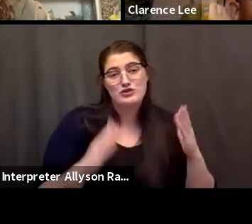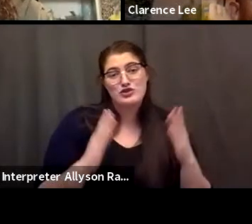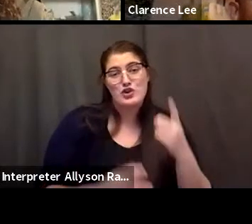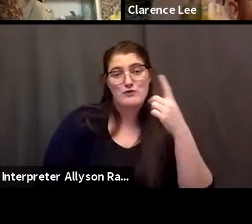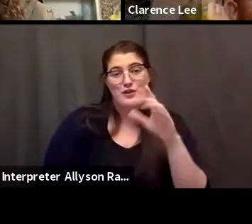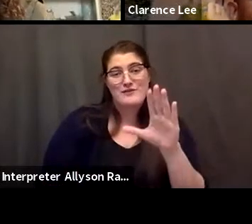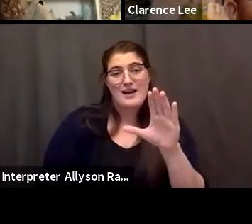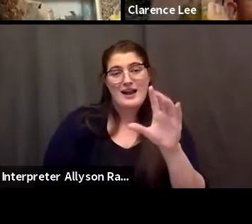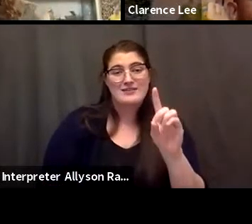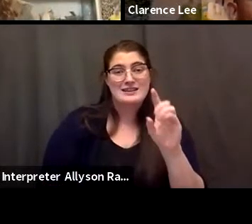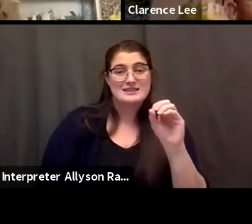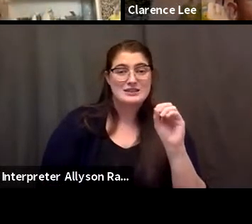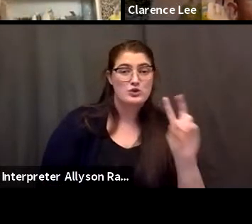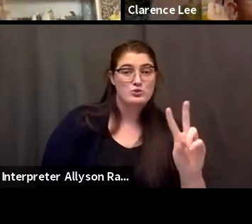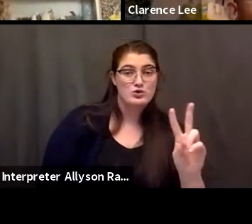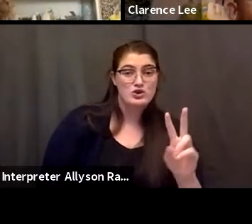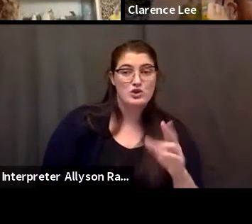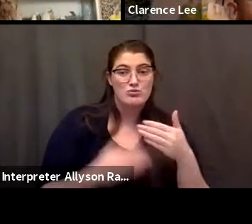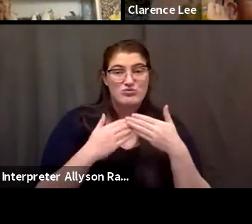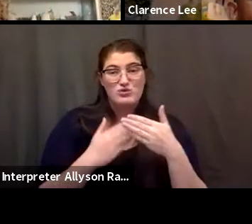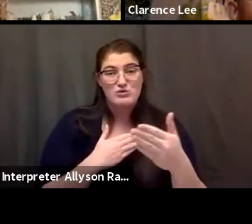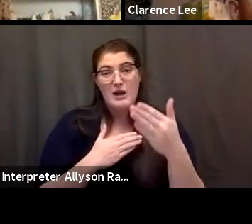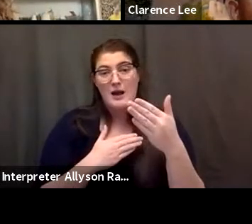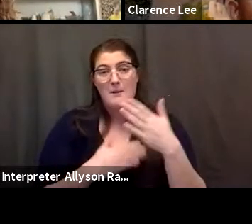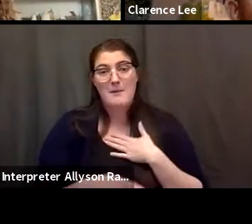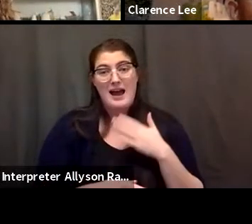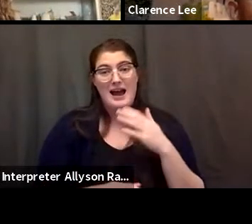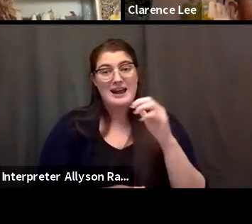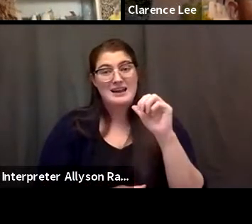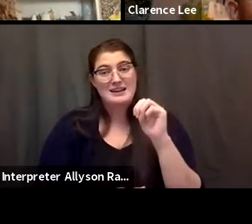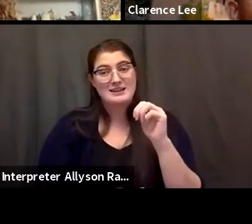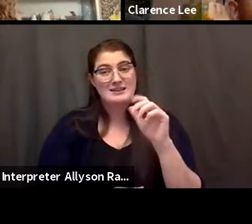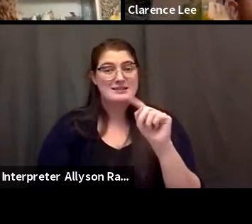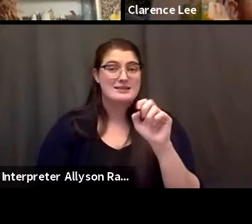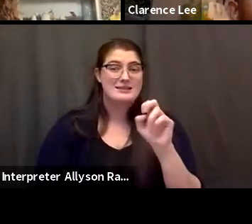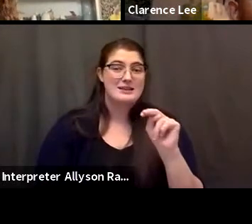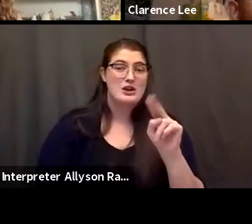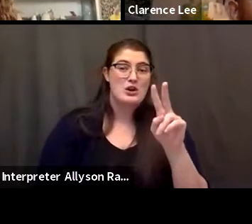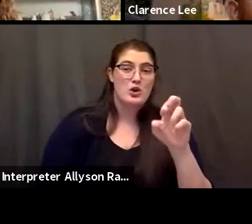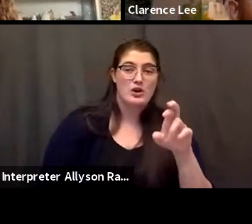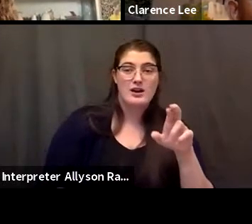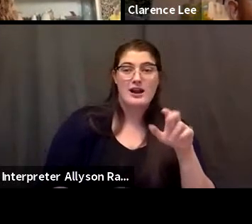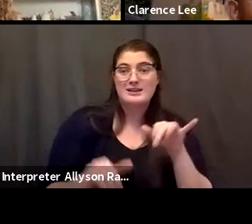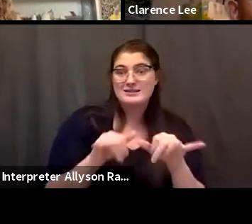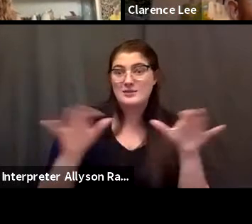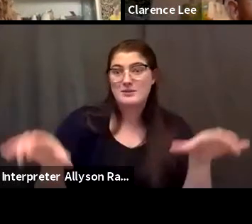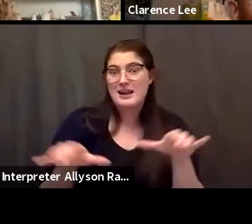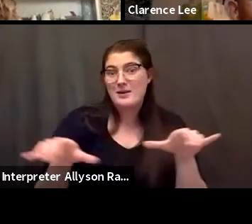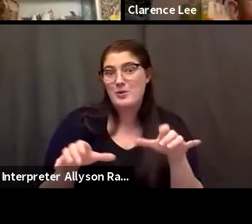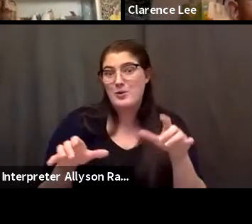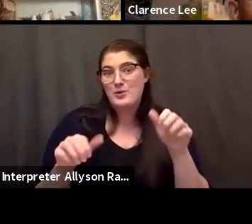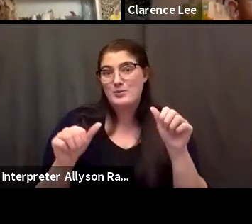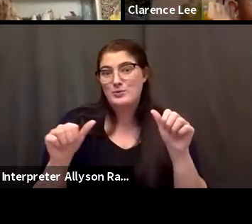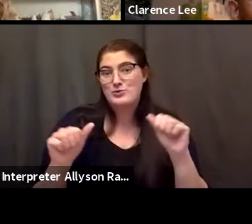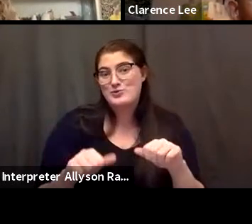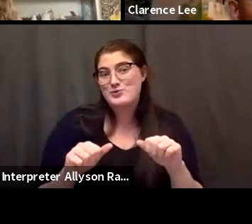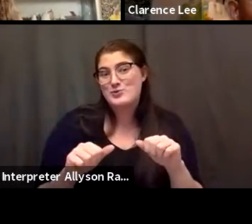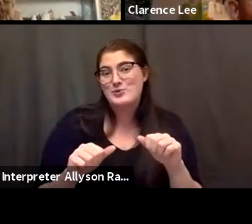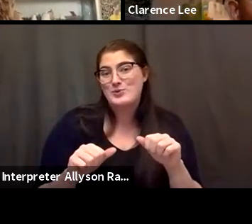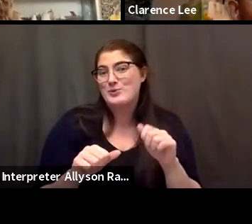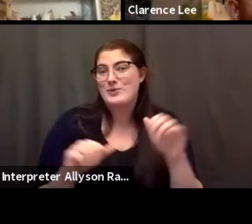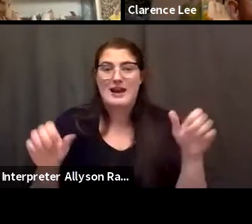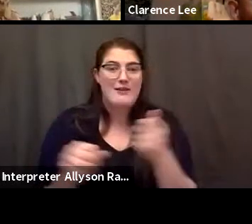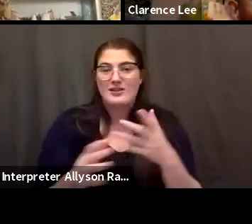5D02. Throughout my tenure, I've still been able to do everything that I charted out to do from the beginning, which was